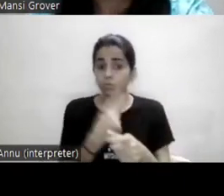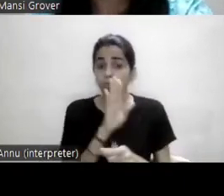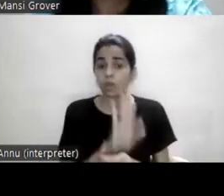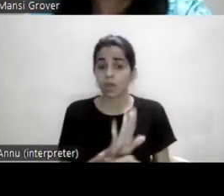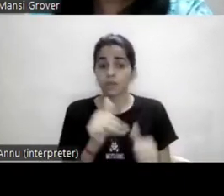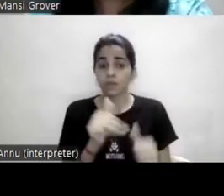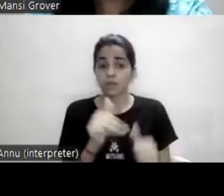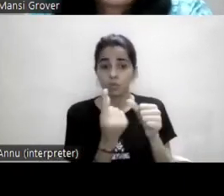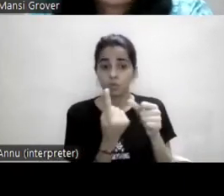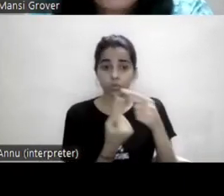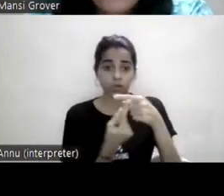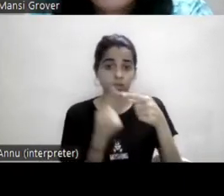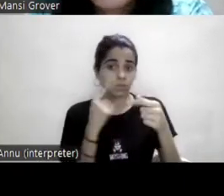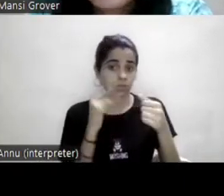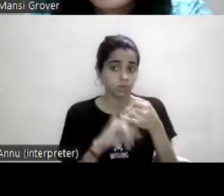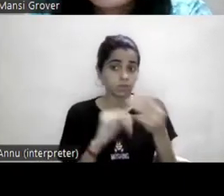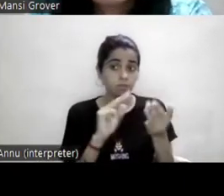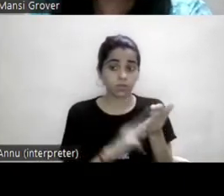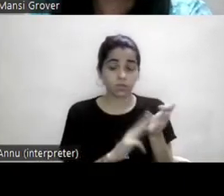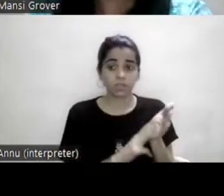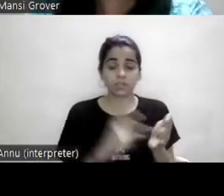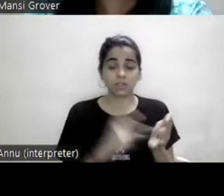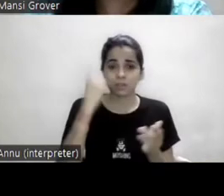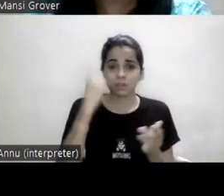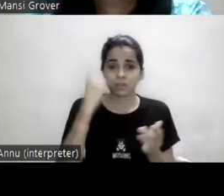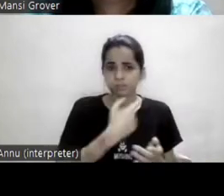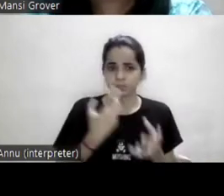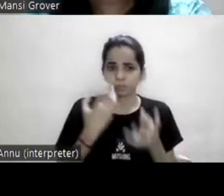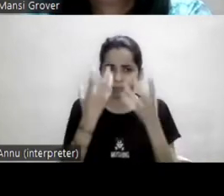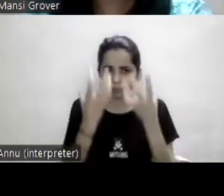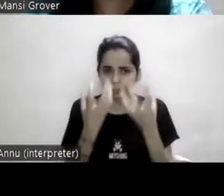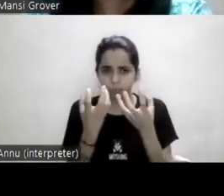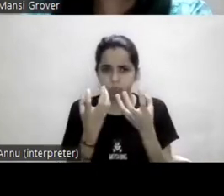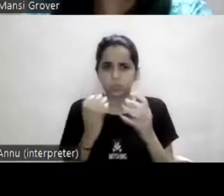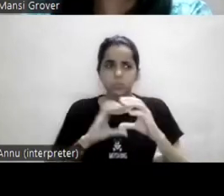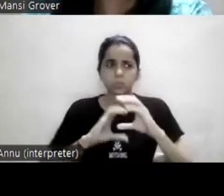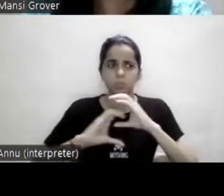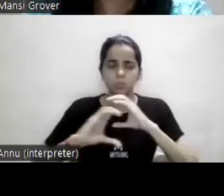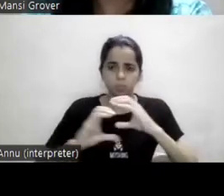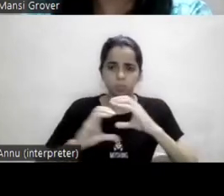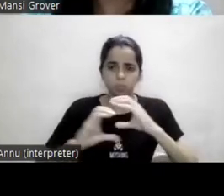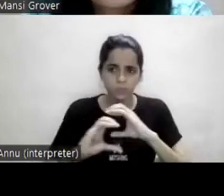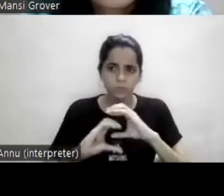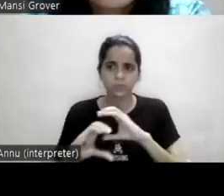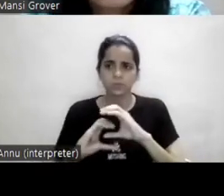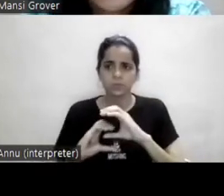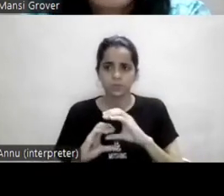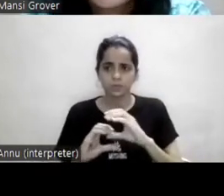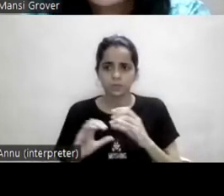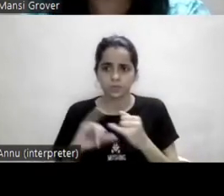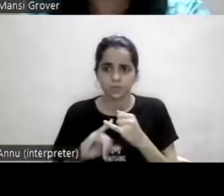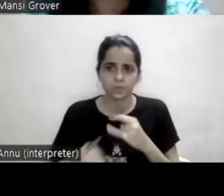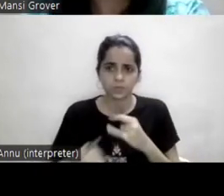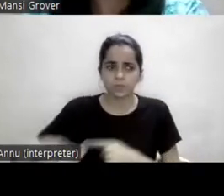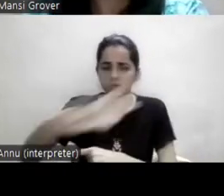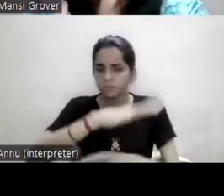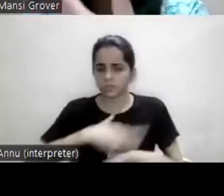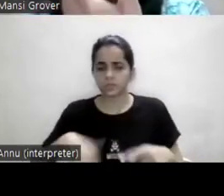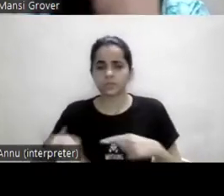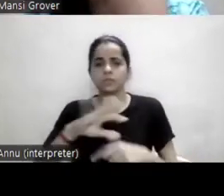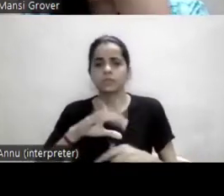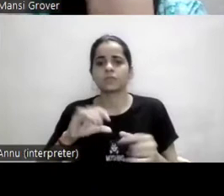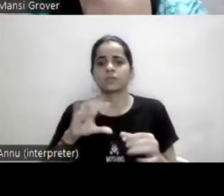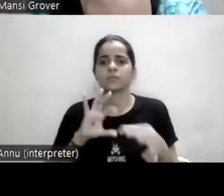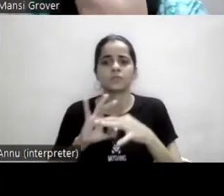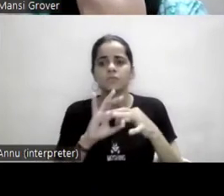know, would face social awkwardness in, you know, communicating, in, you know, being social with people, in, you